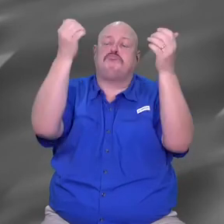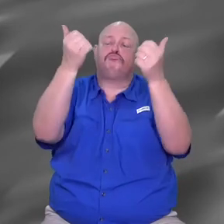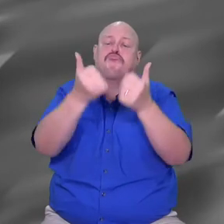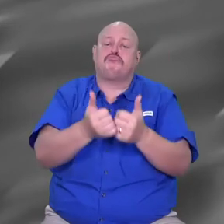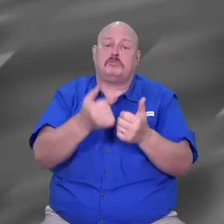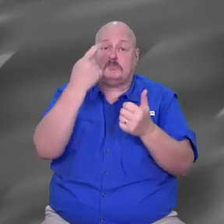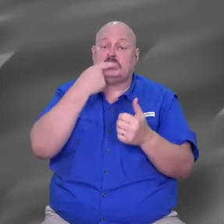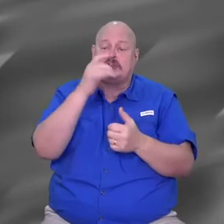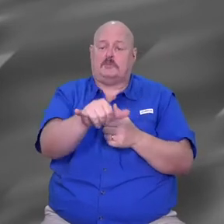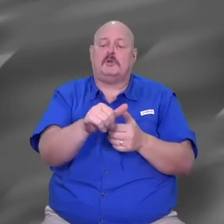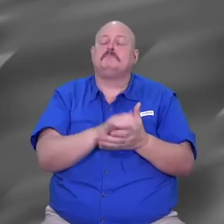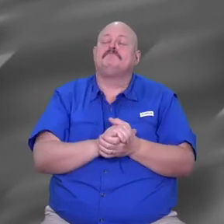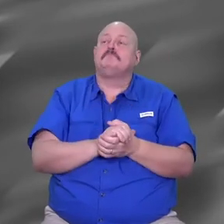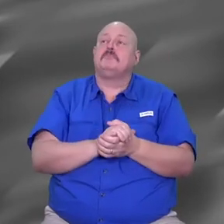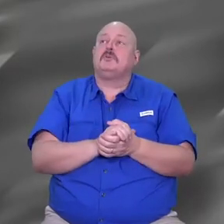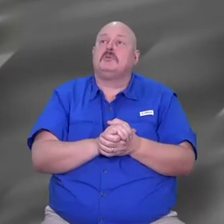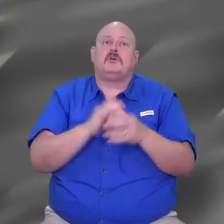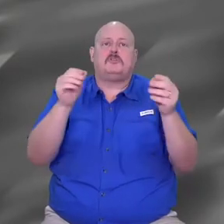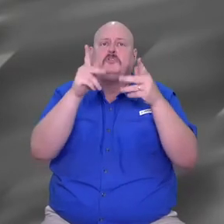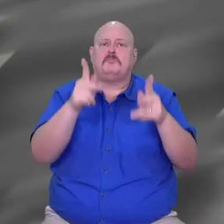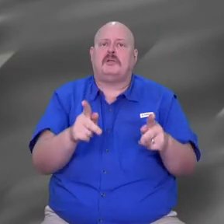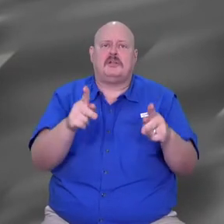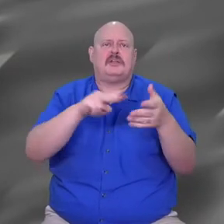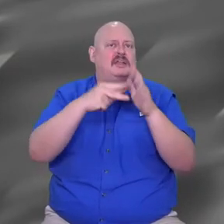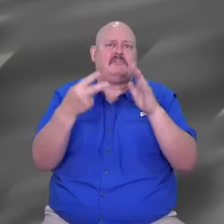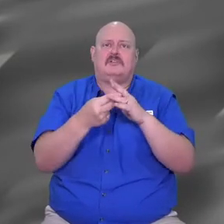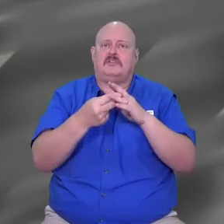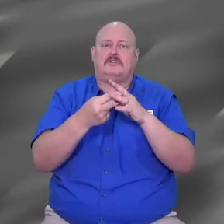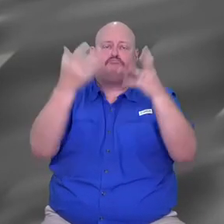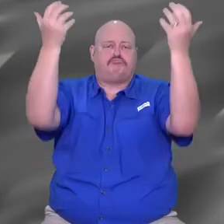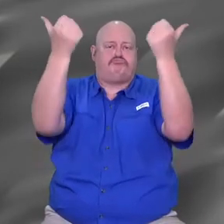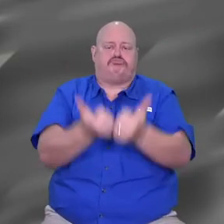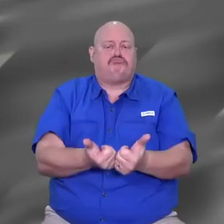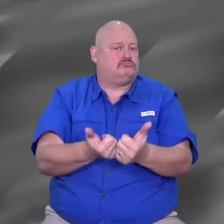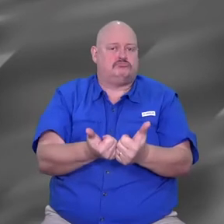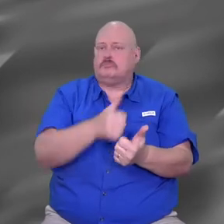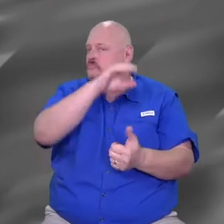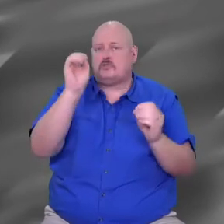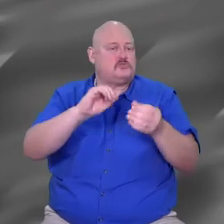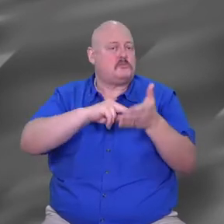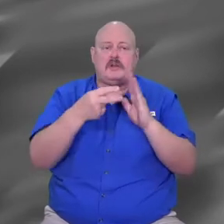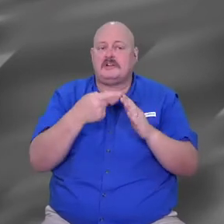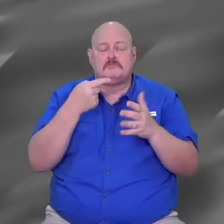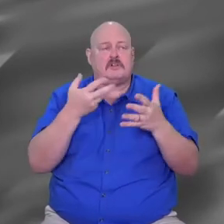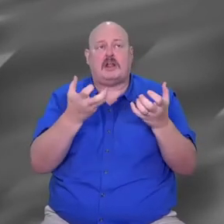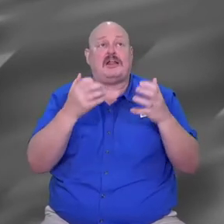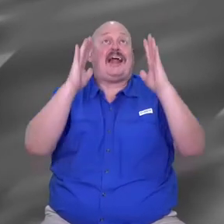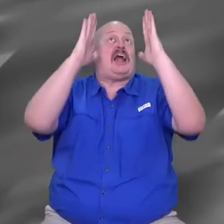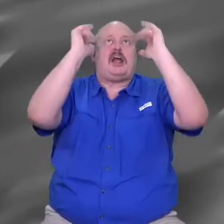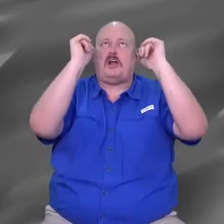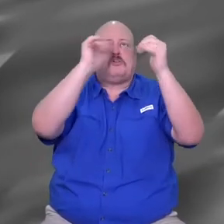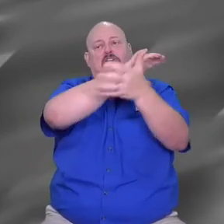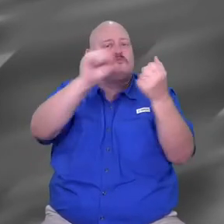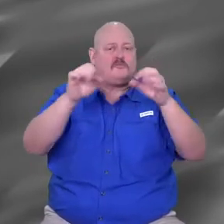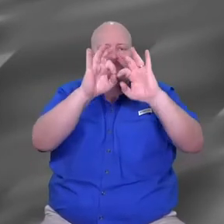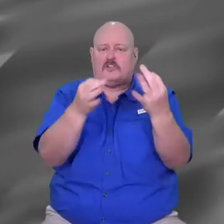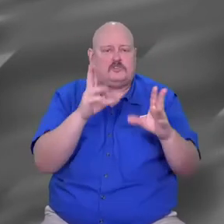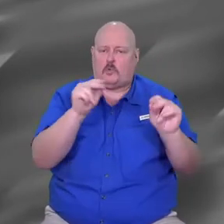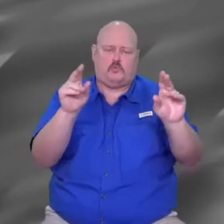manner, nobody ever intended it to crash and burn. Nobody set out and said, I hope this destroys my